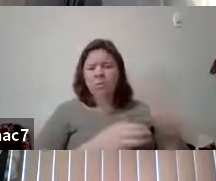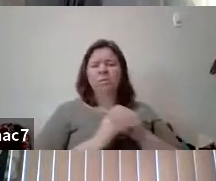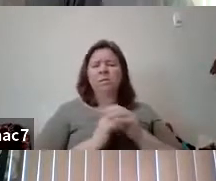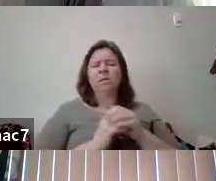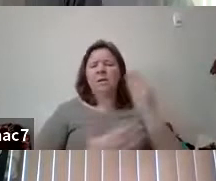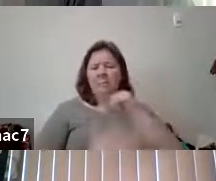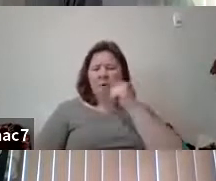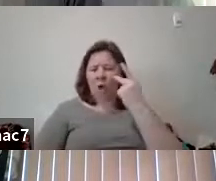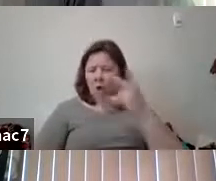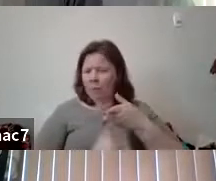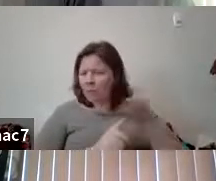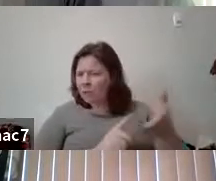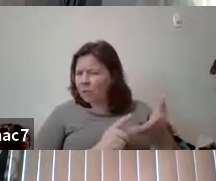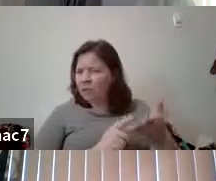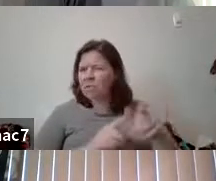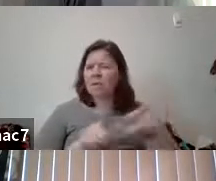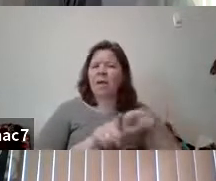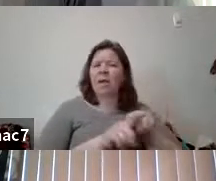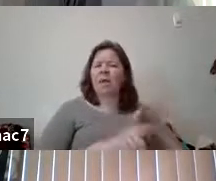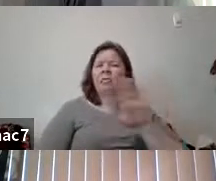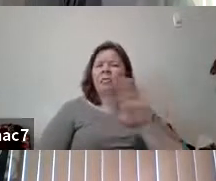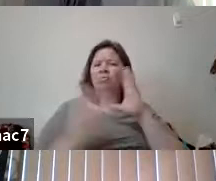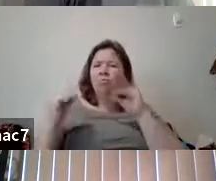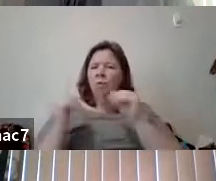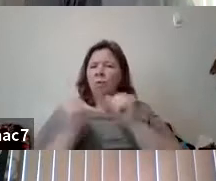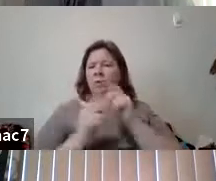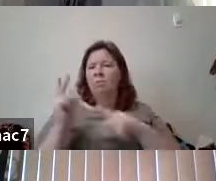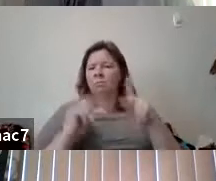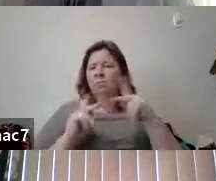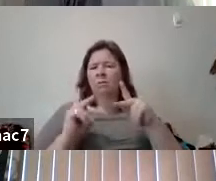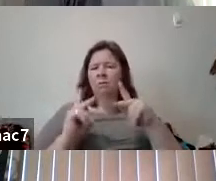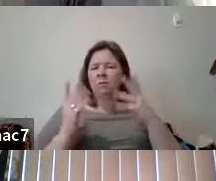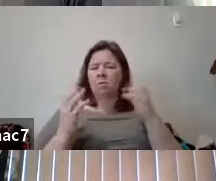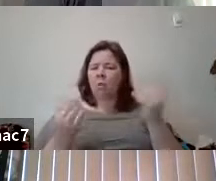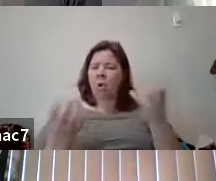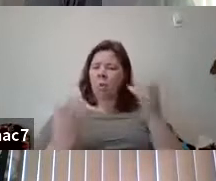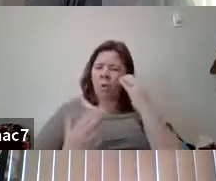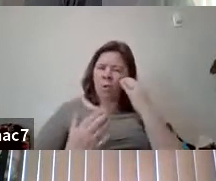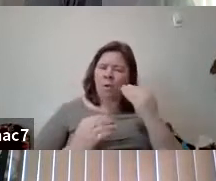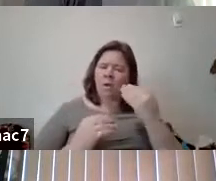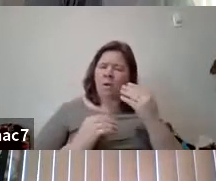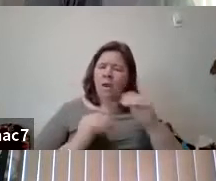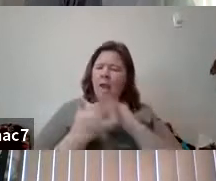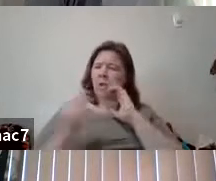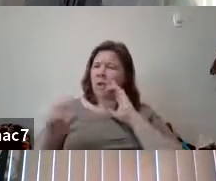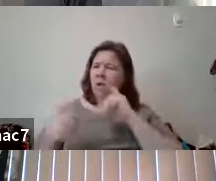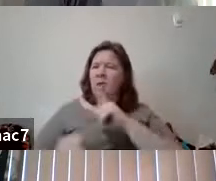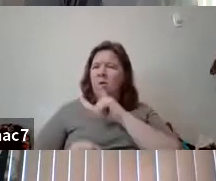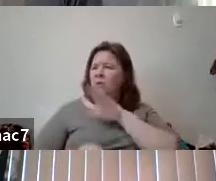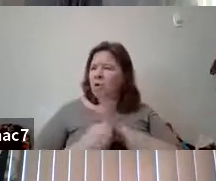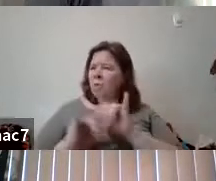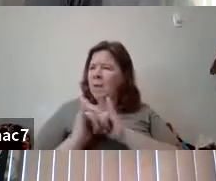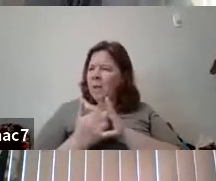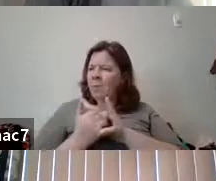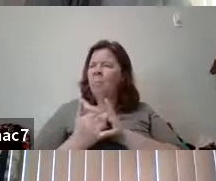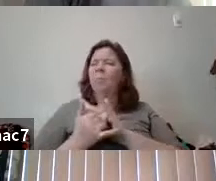know, as good as just talking to, you know, person to person. So I just wanted to have a confirmation about that. What do you think